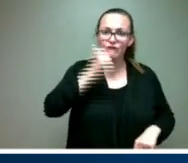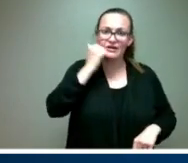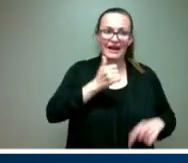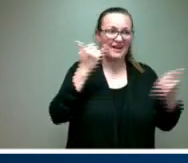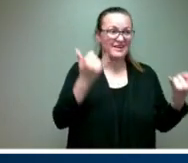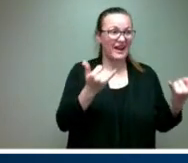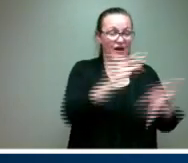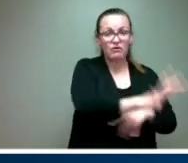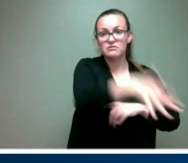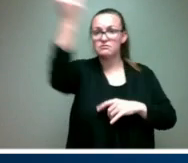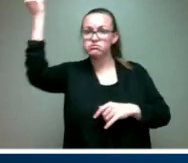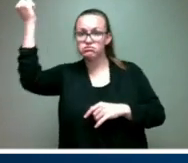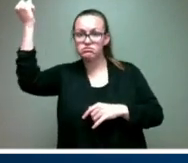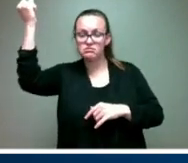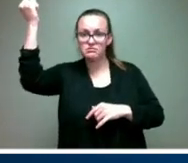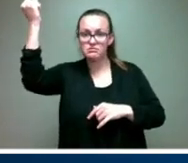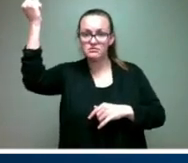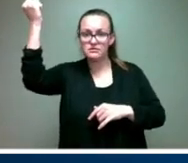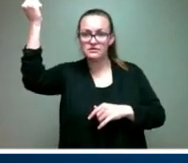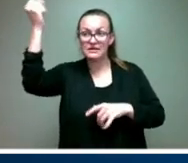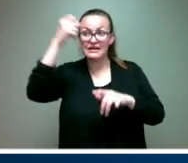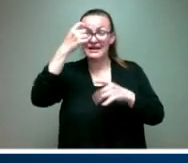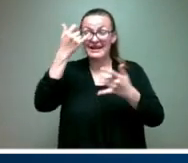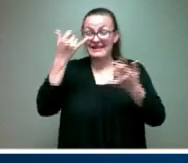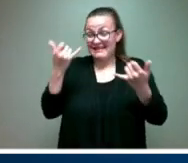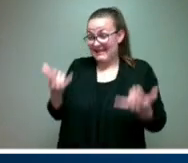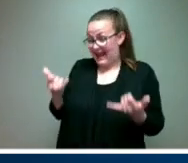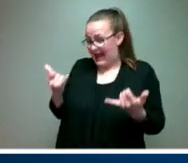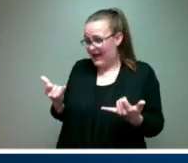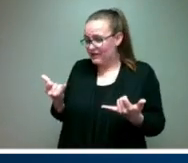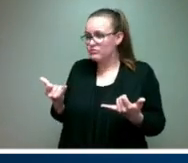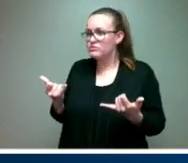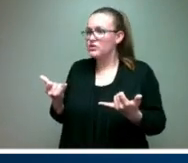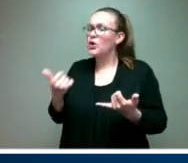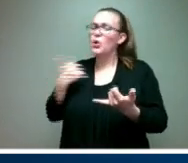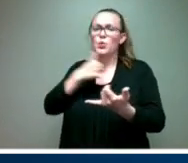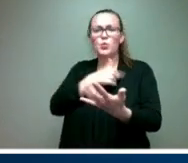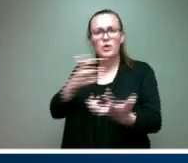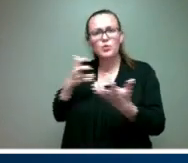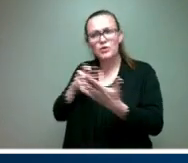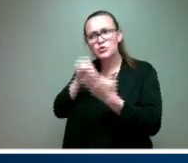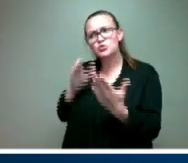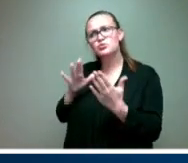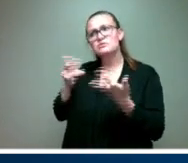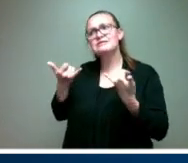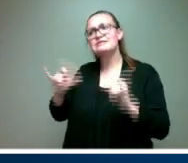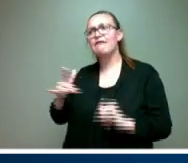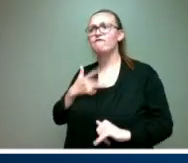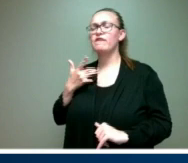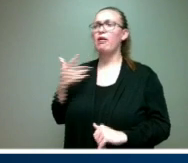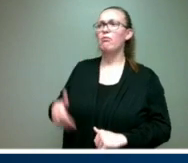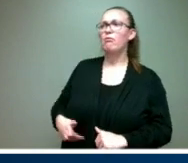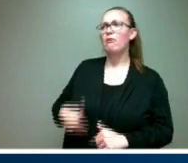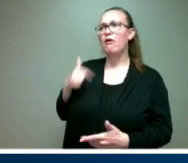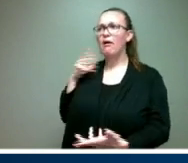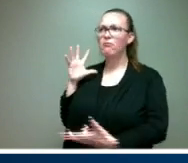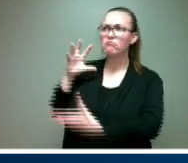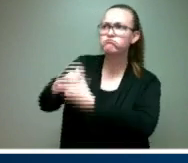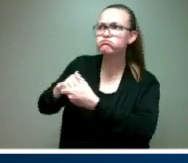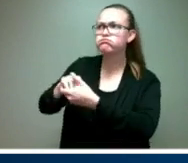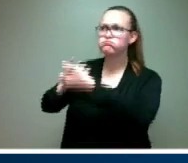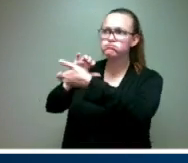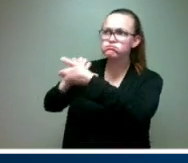can we, during these times, make sure the students still had a sense of community? So I have a group of